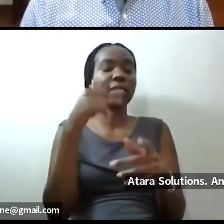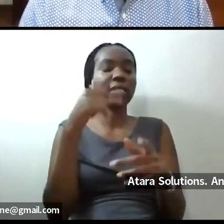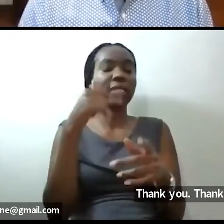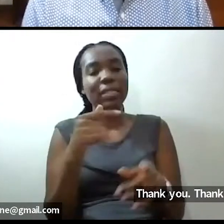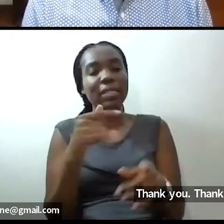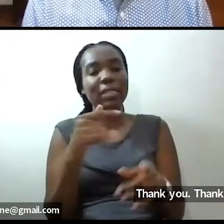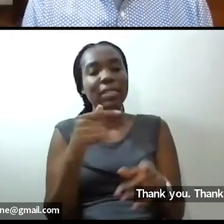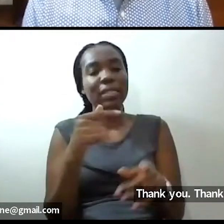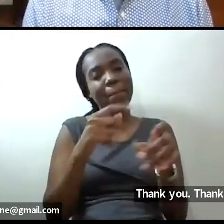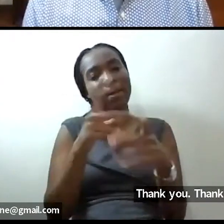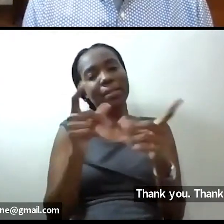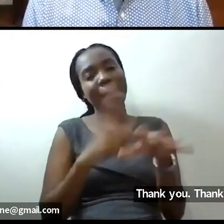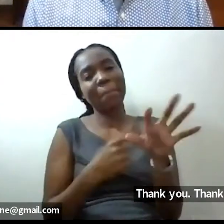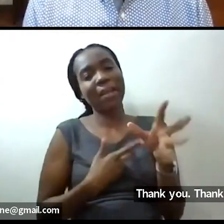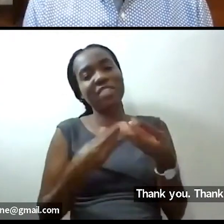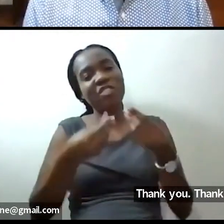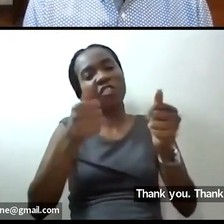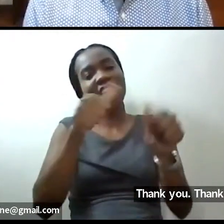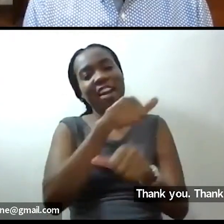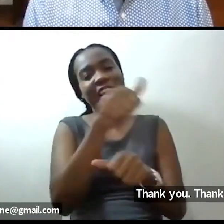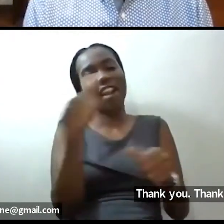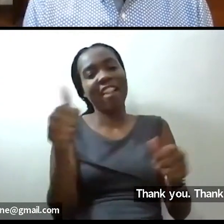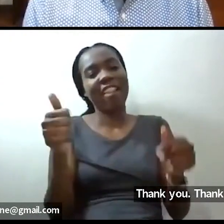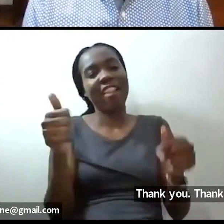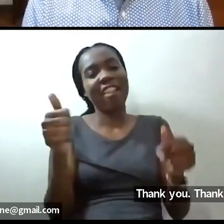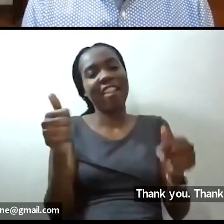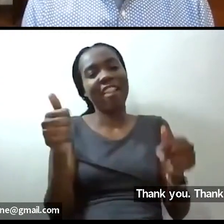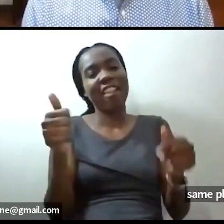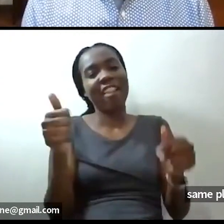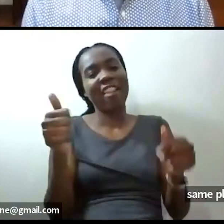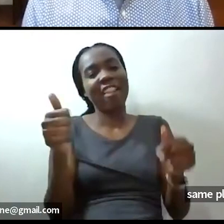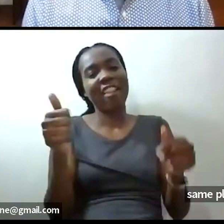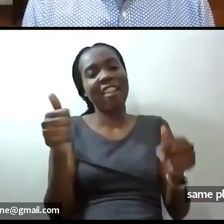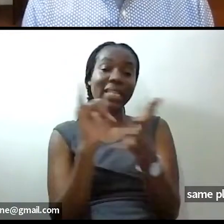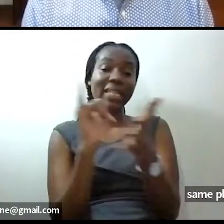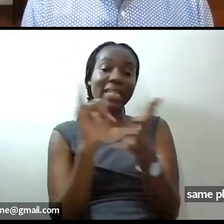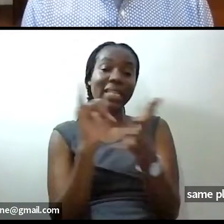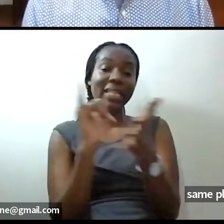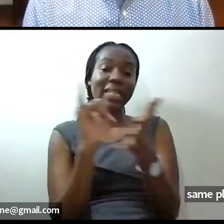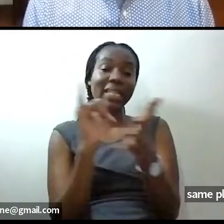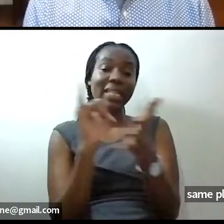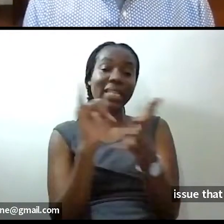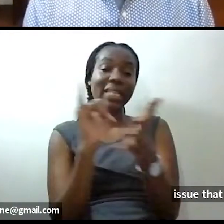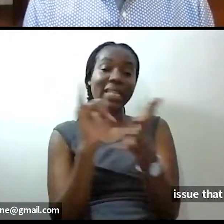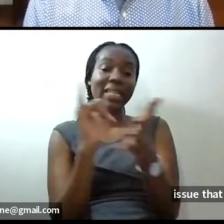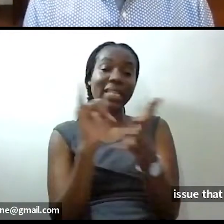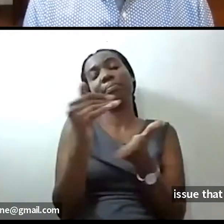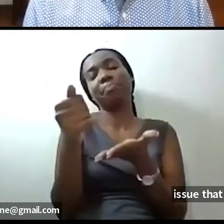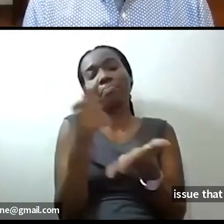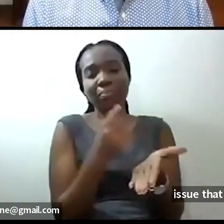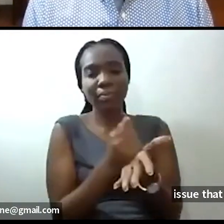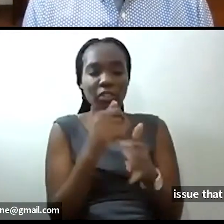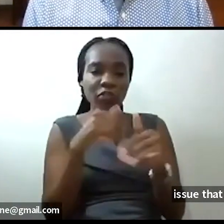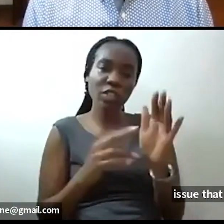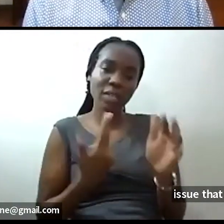we demystify another issue that is affecting both employers and employees. Please follow us on Instagram,